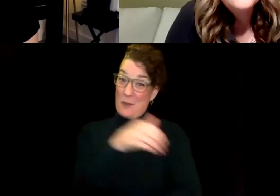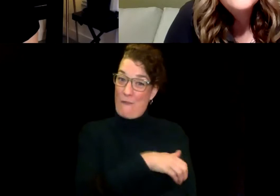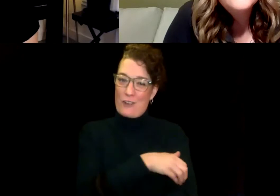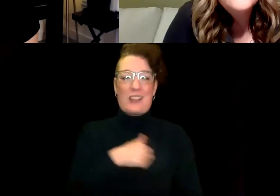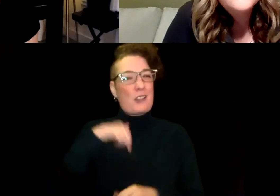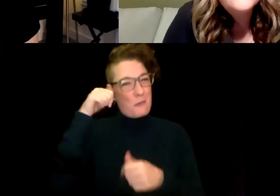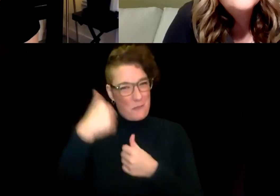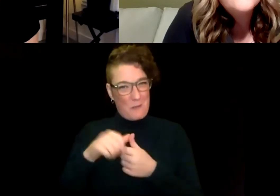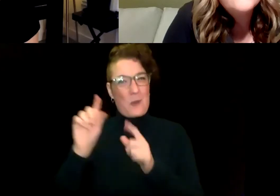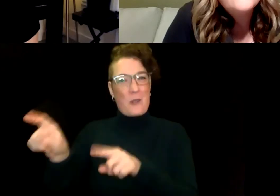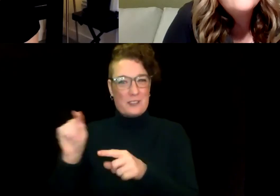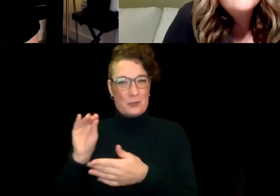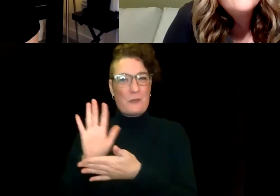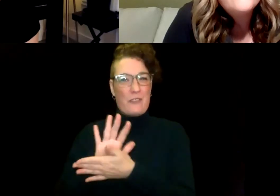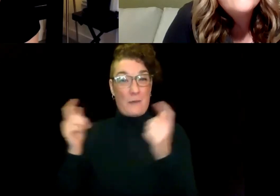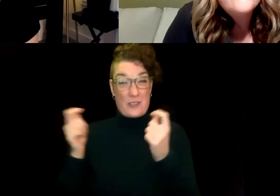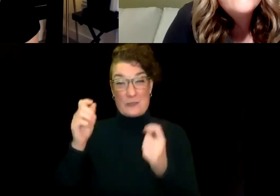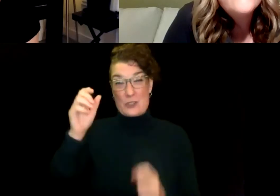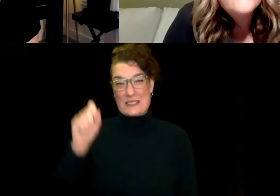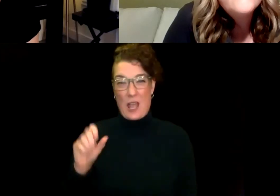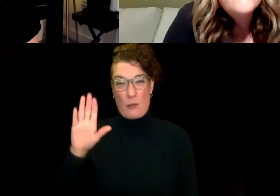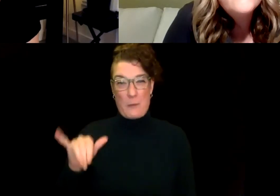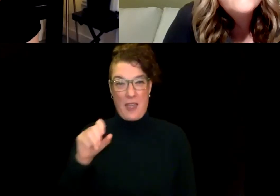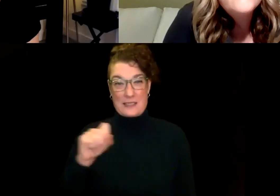South by Southwest in Austin, Texas, and there was a woman there